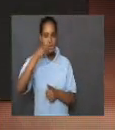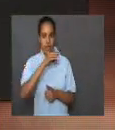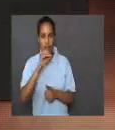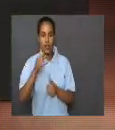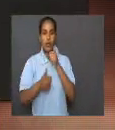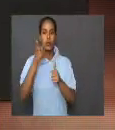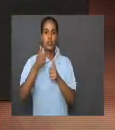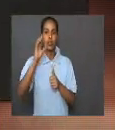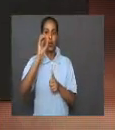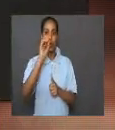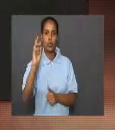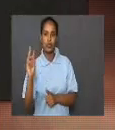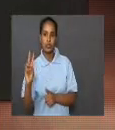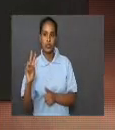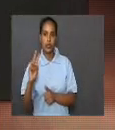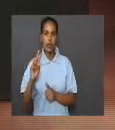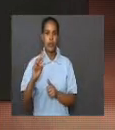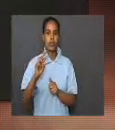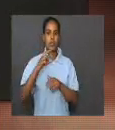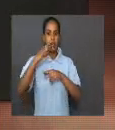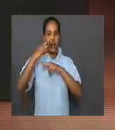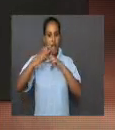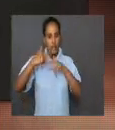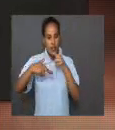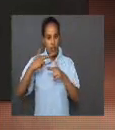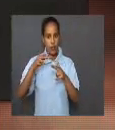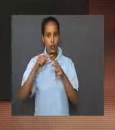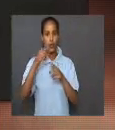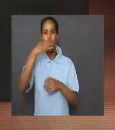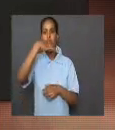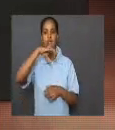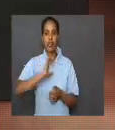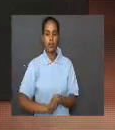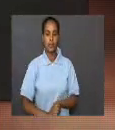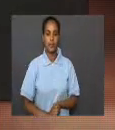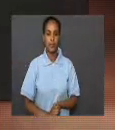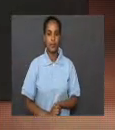and which is oxygen by their reactivity to heat.